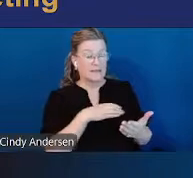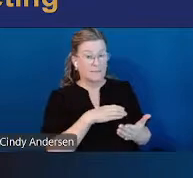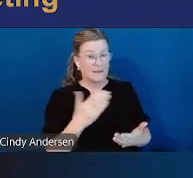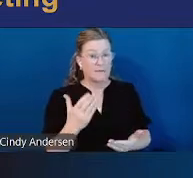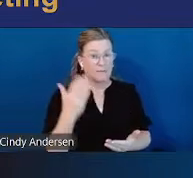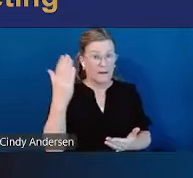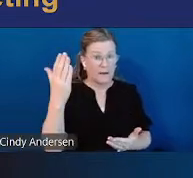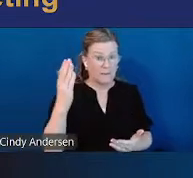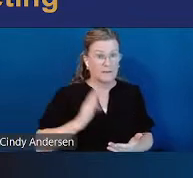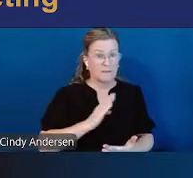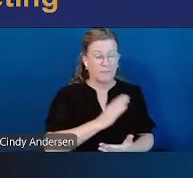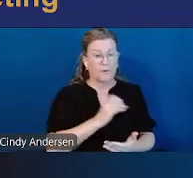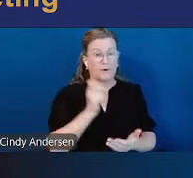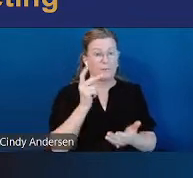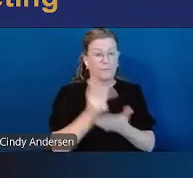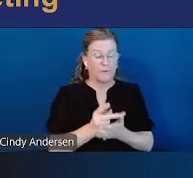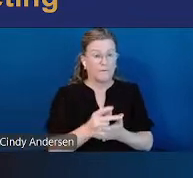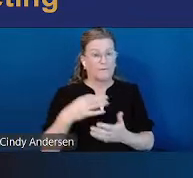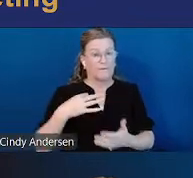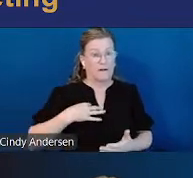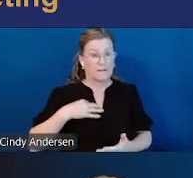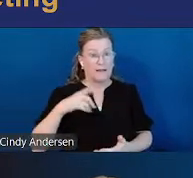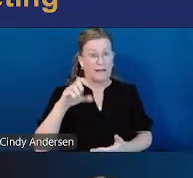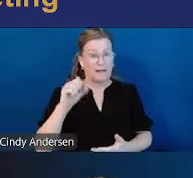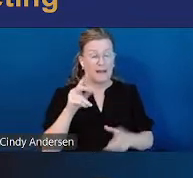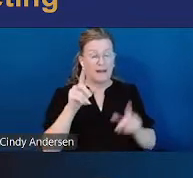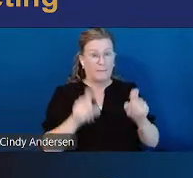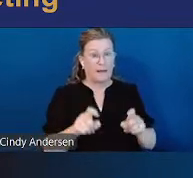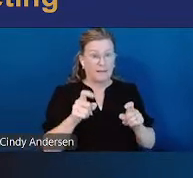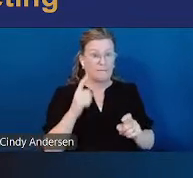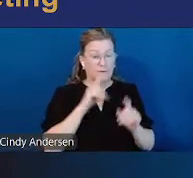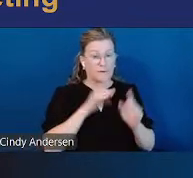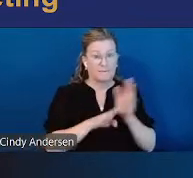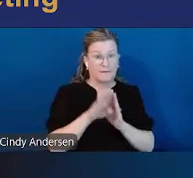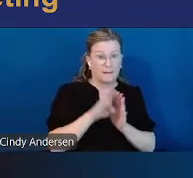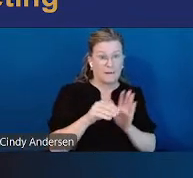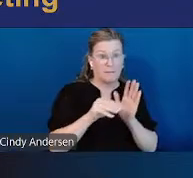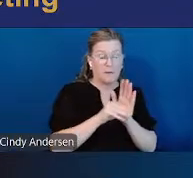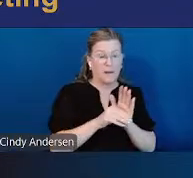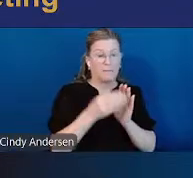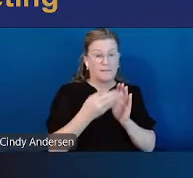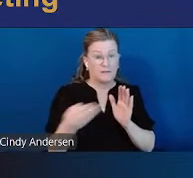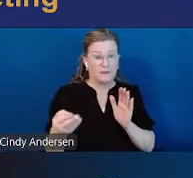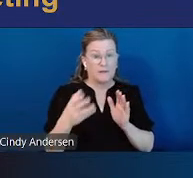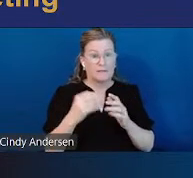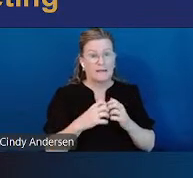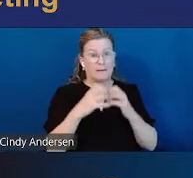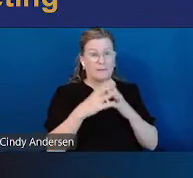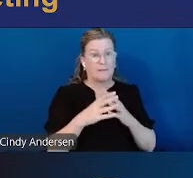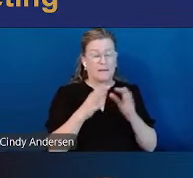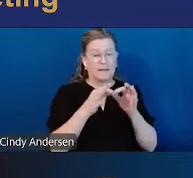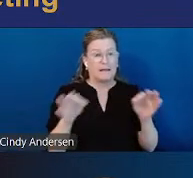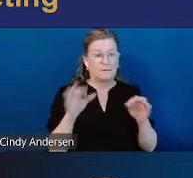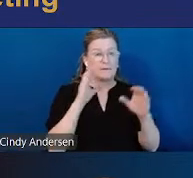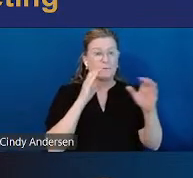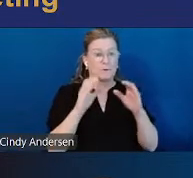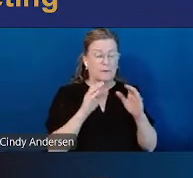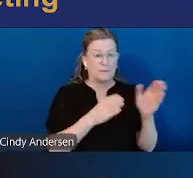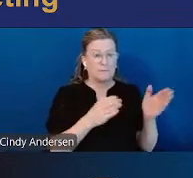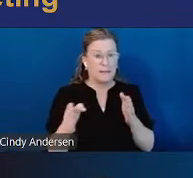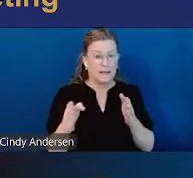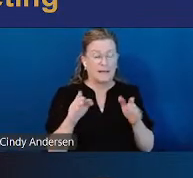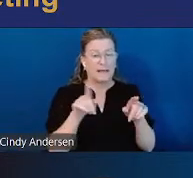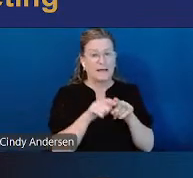recommend the board approve a voluntary LEA pilot for developing model materials and implementing a language and communication plan